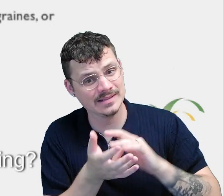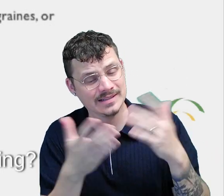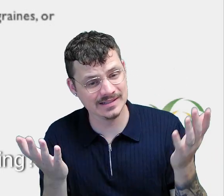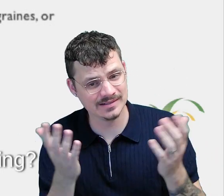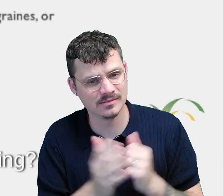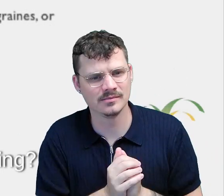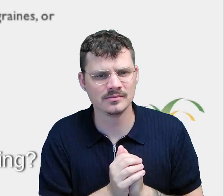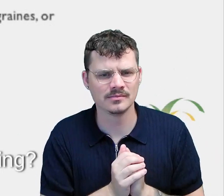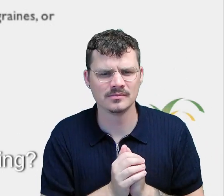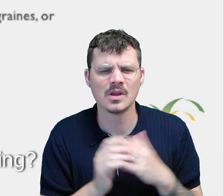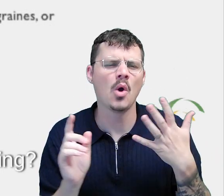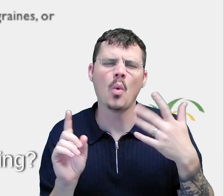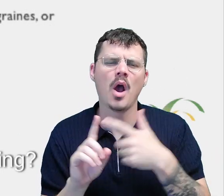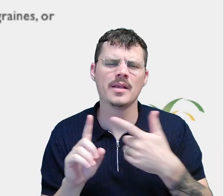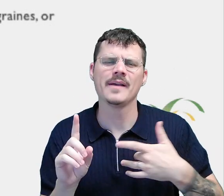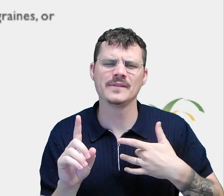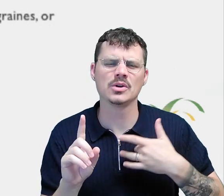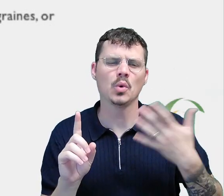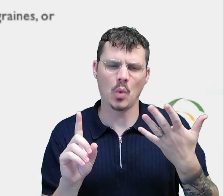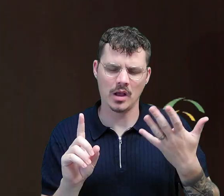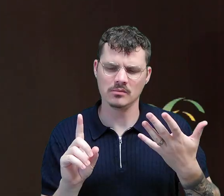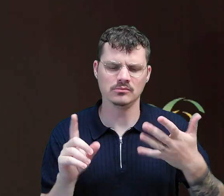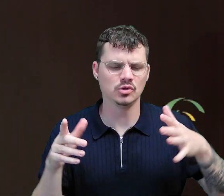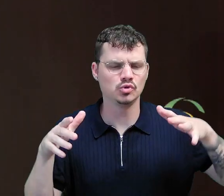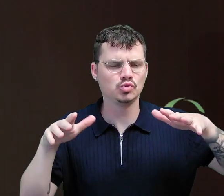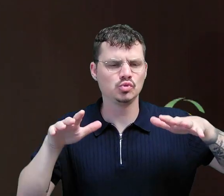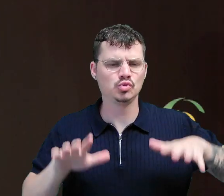And what does this person find soothing?